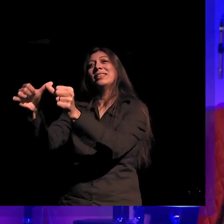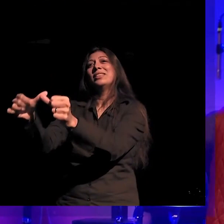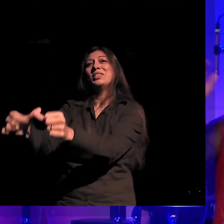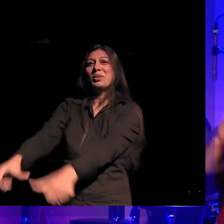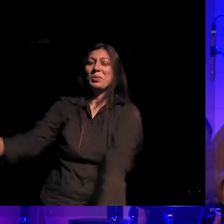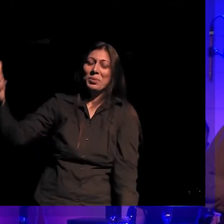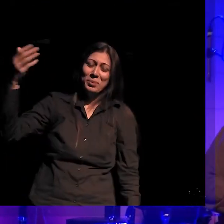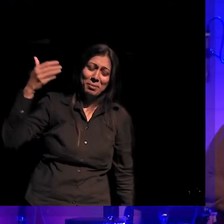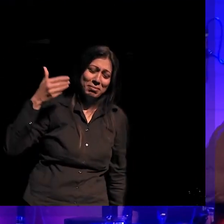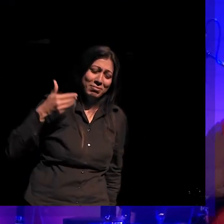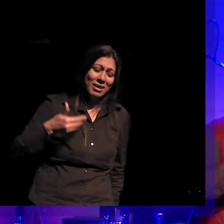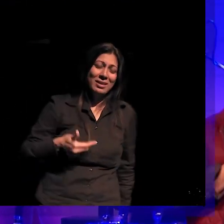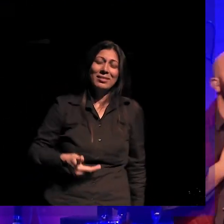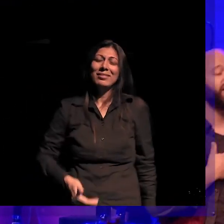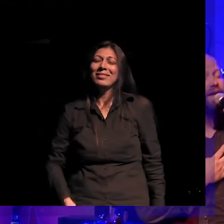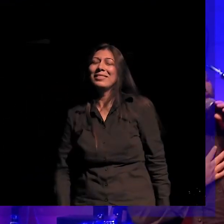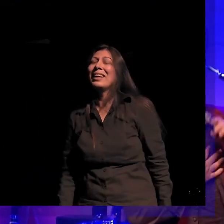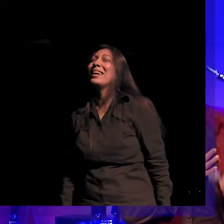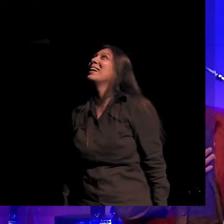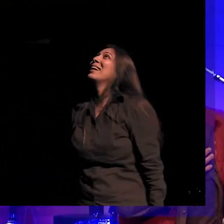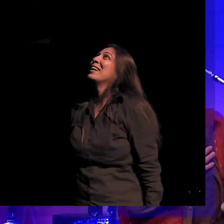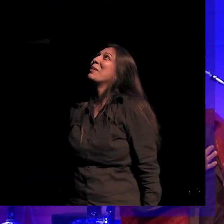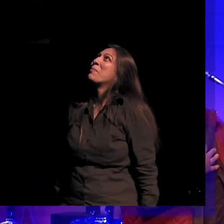faithfulness to me.